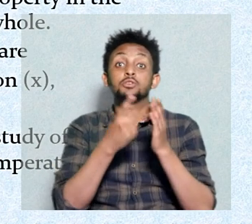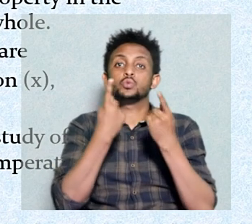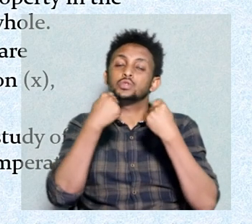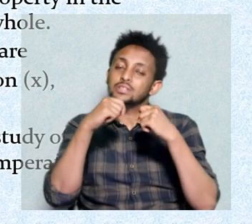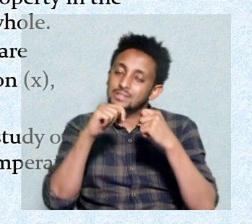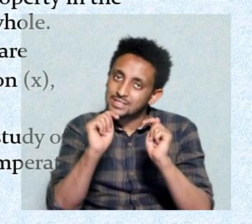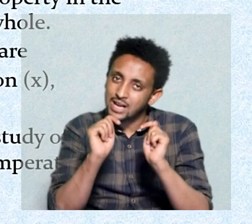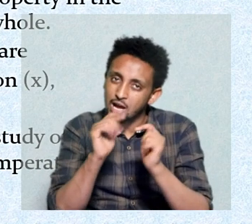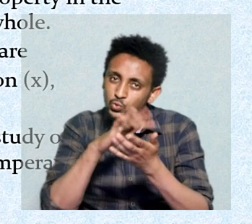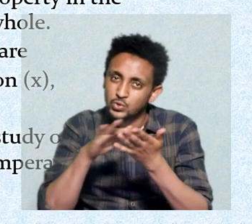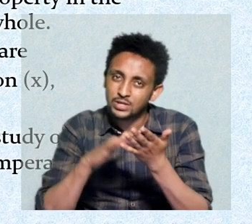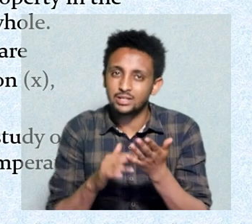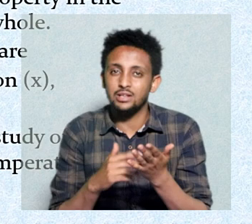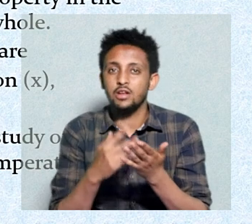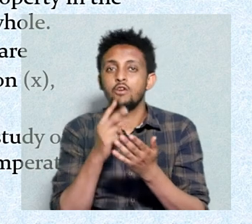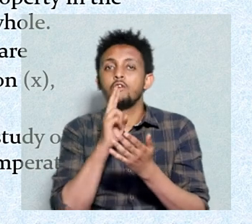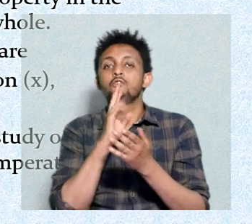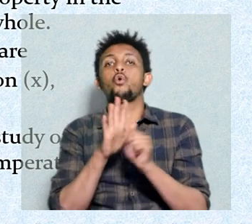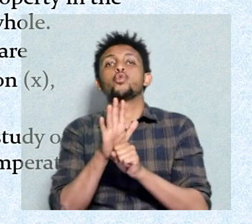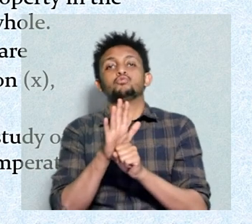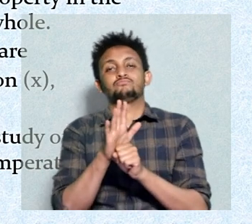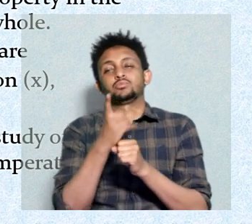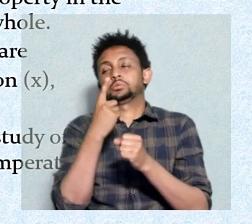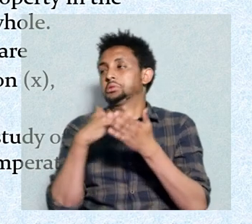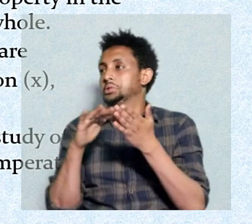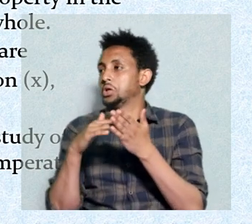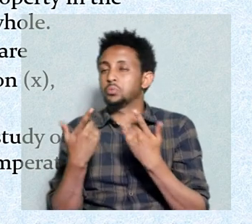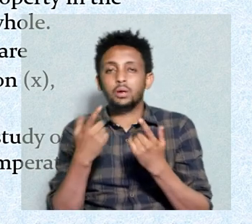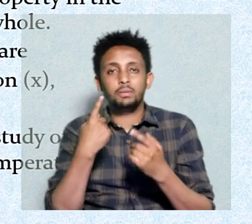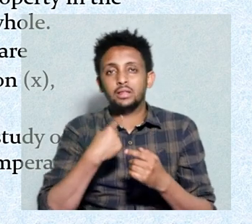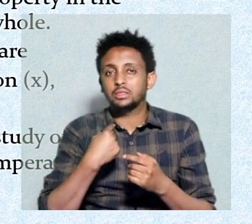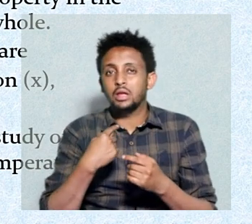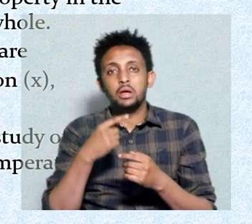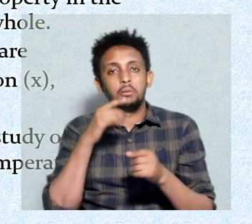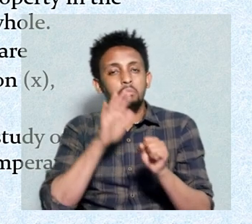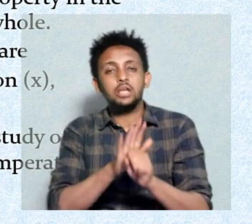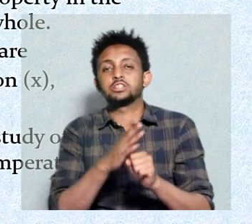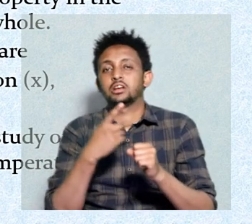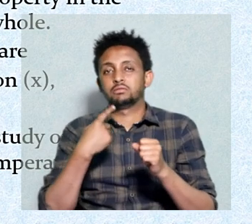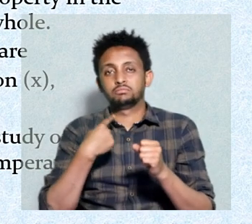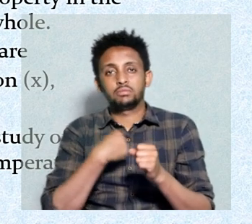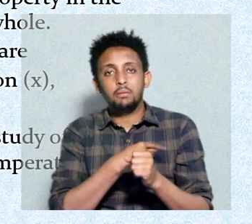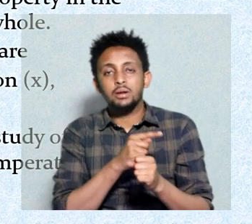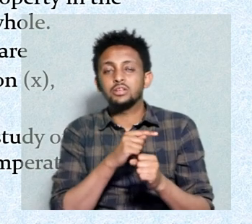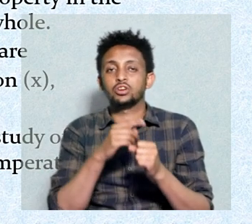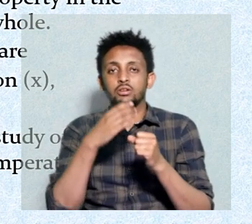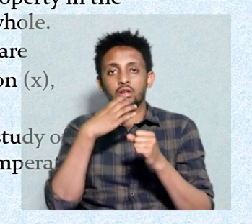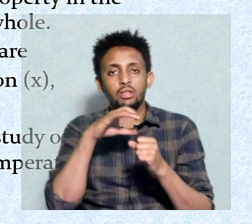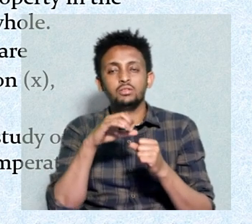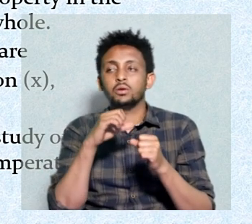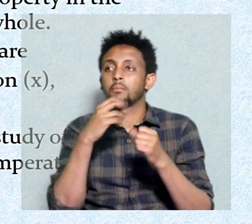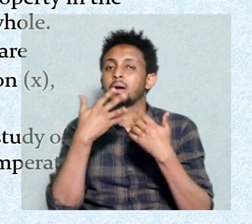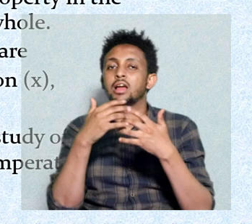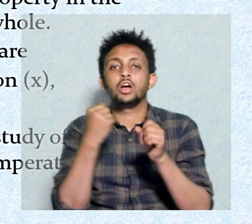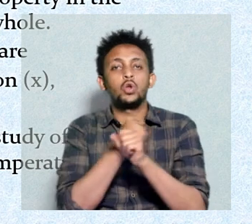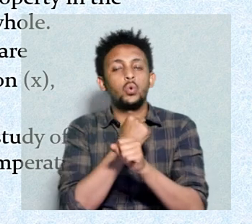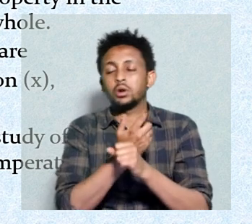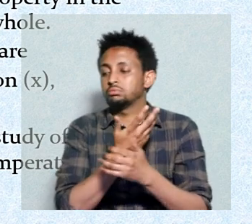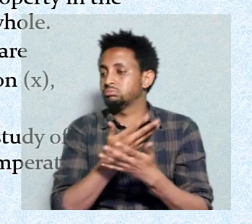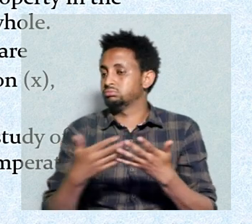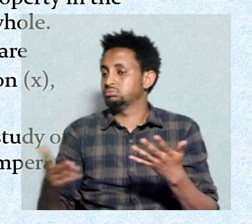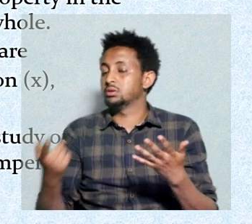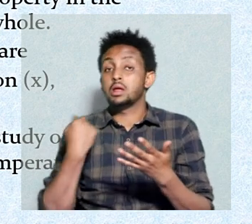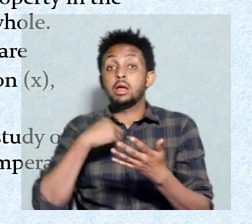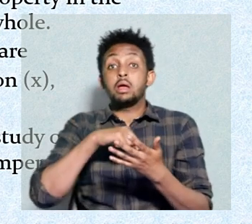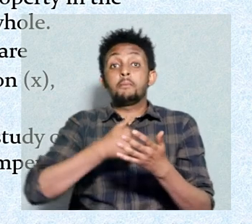are trying to study about volume, we are trying to study about pressure, temperature, heat, mechanical work, and so on. So our